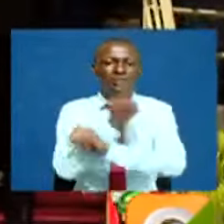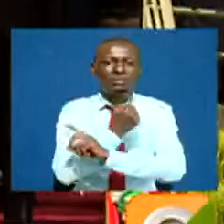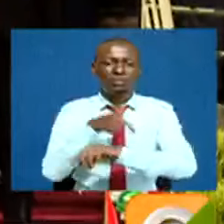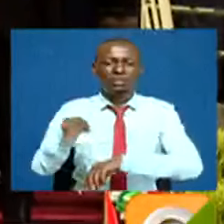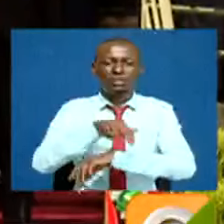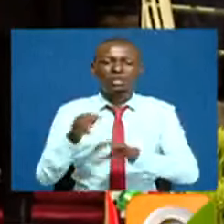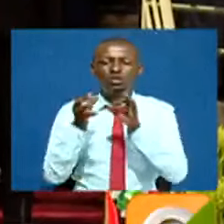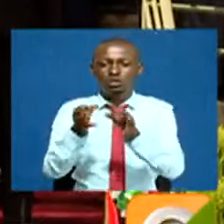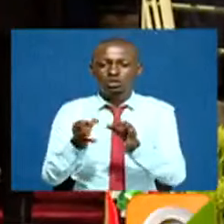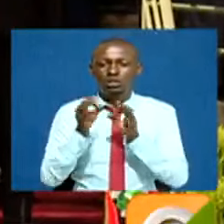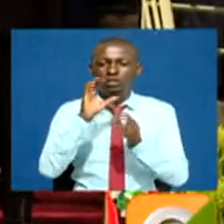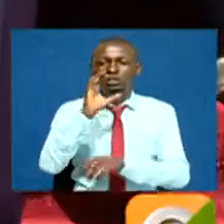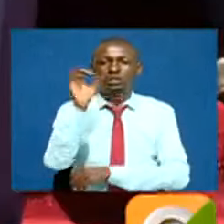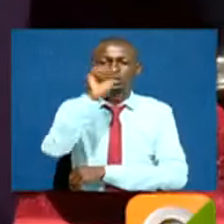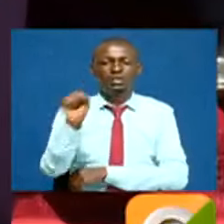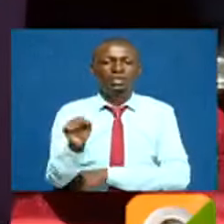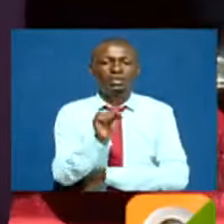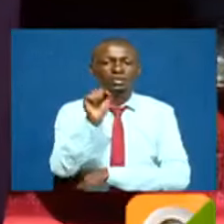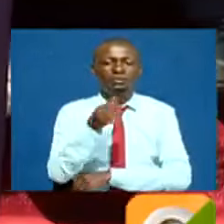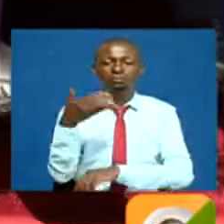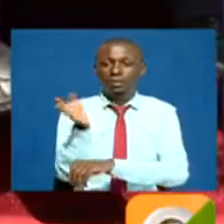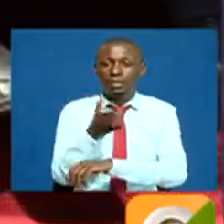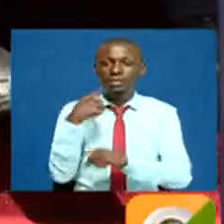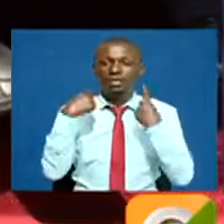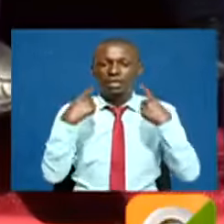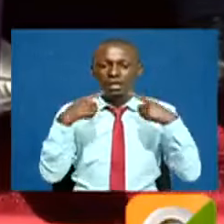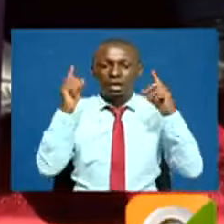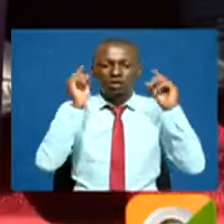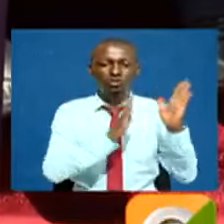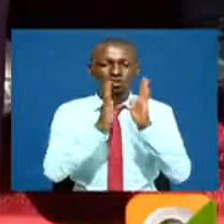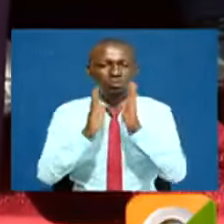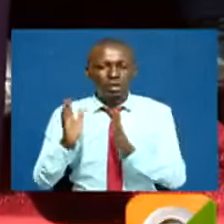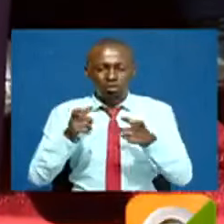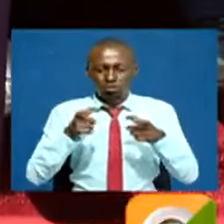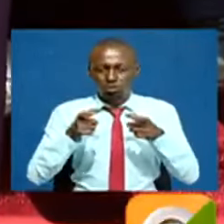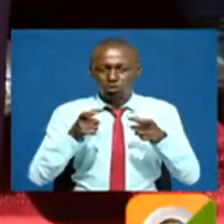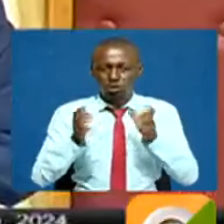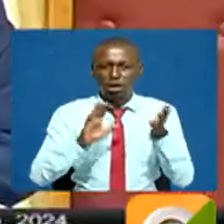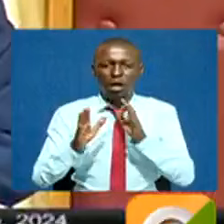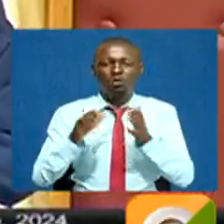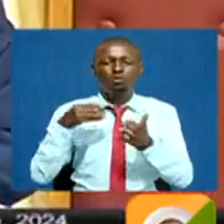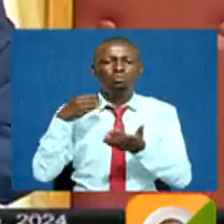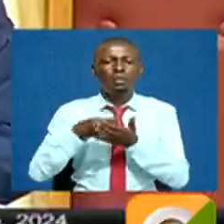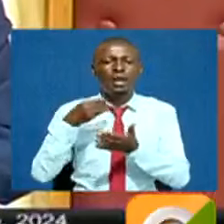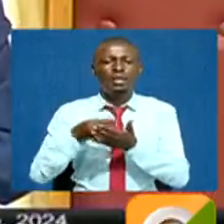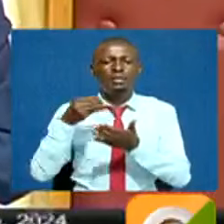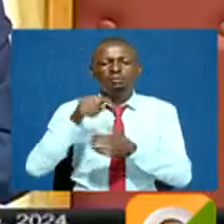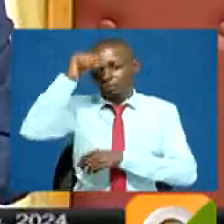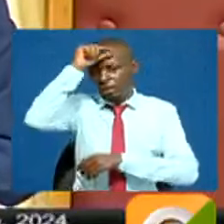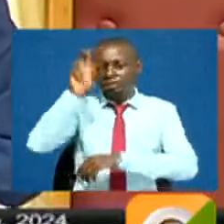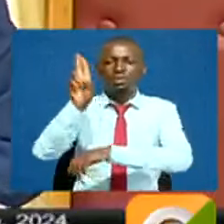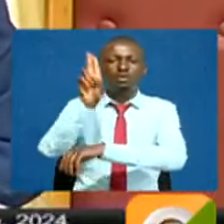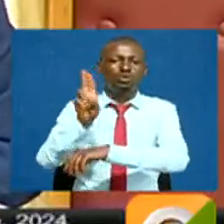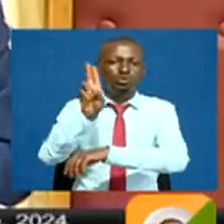Planning Cabinet Secretary Njuguna Ndungu on Thursday announced measures intended to curb government spending. We should ensure that